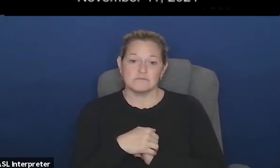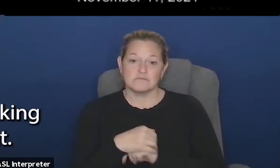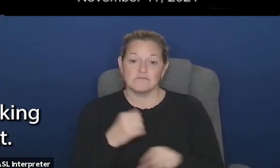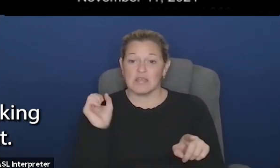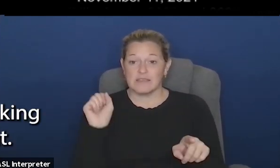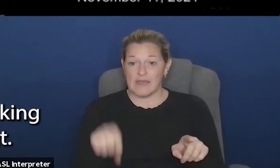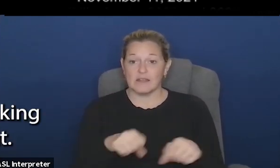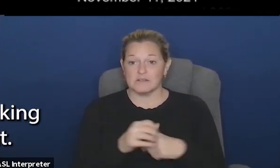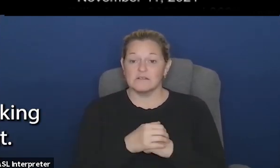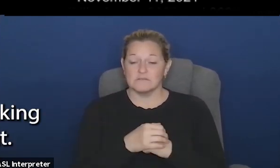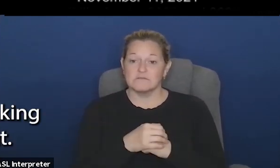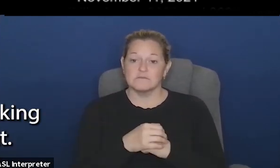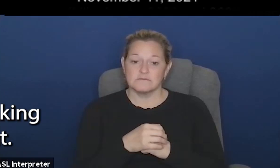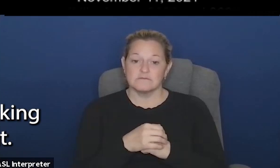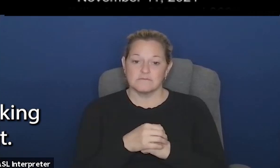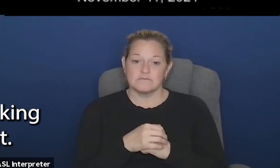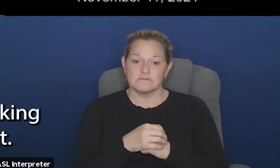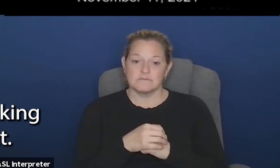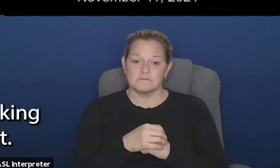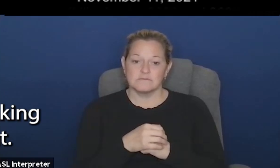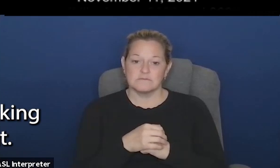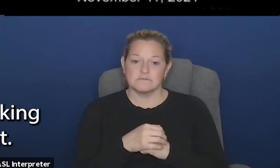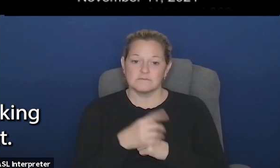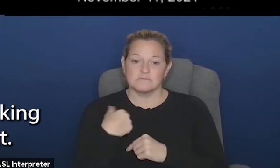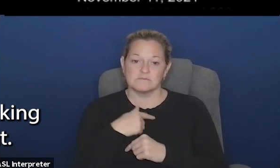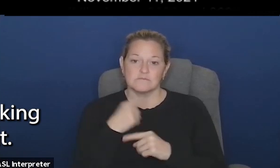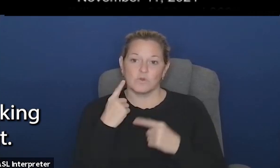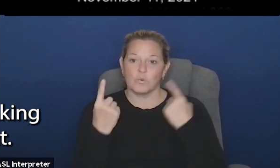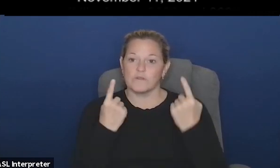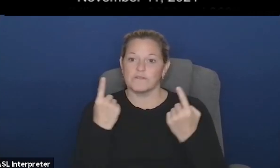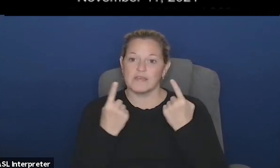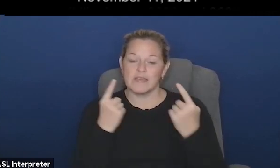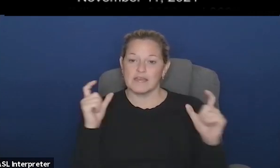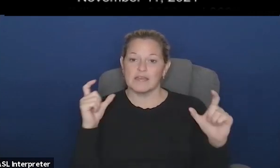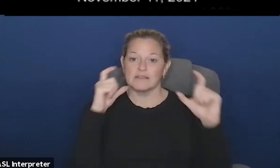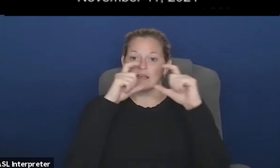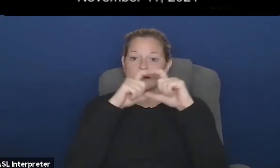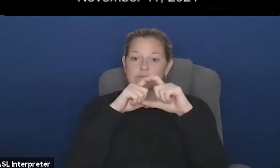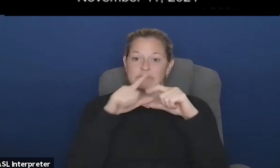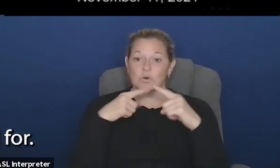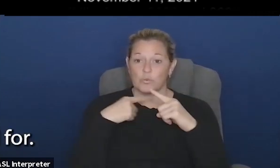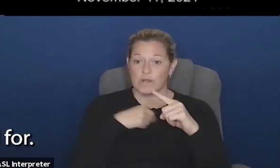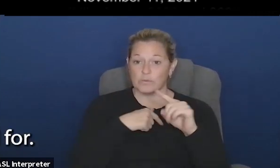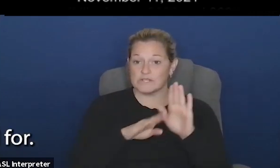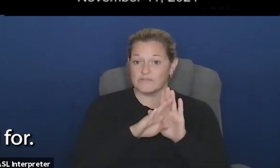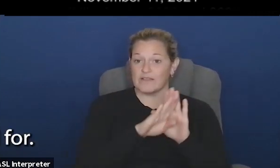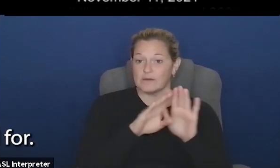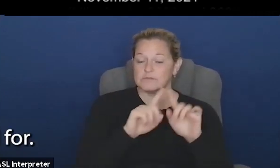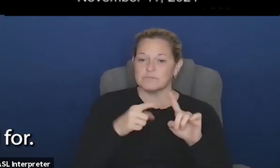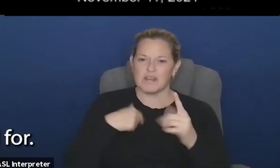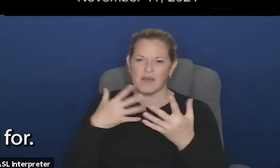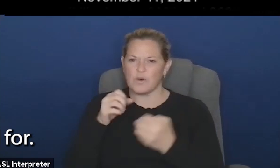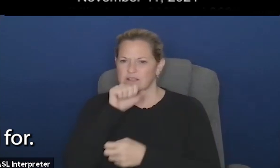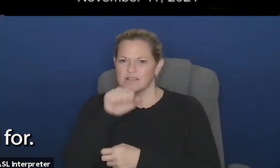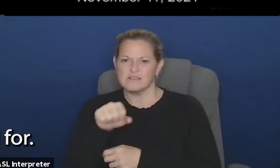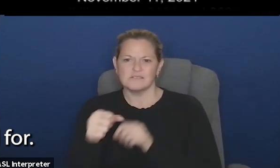that's the thing. We were thinking astronomy and thinking eclipses when we developed it, but I'd love to hear feedback